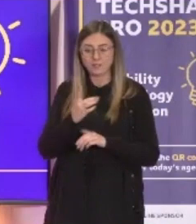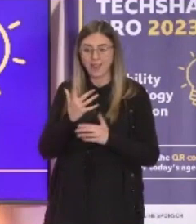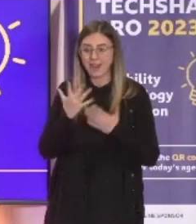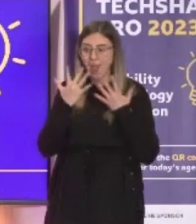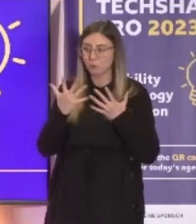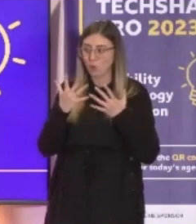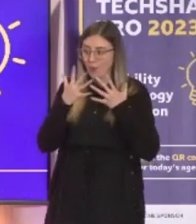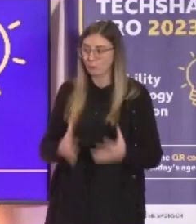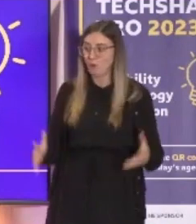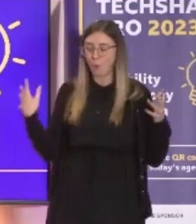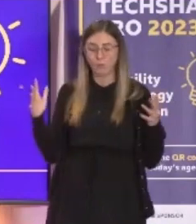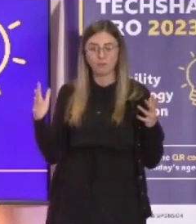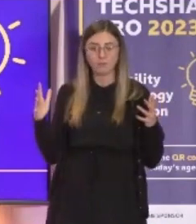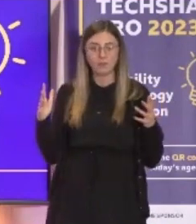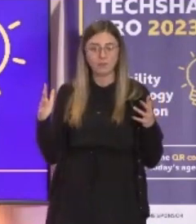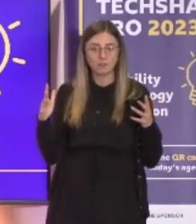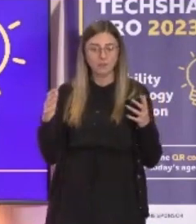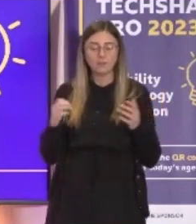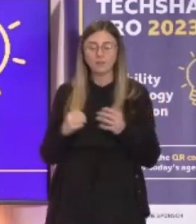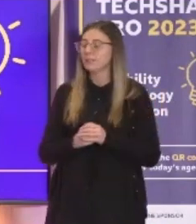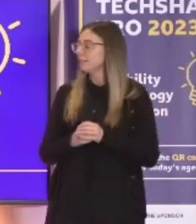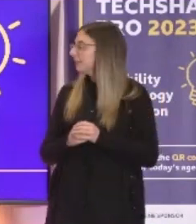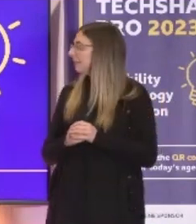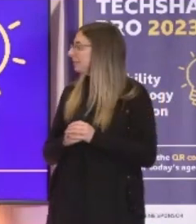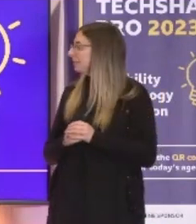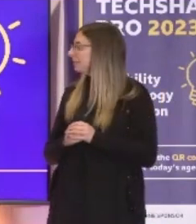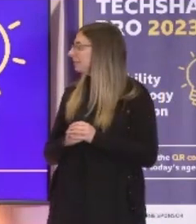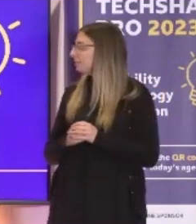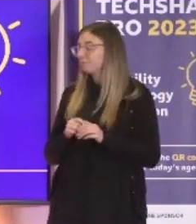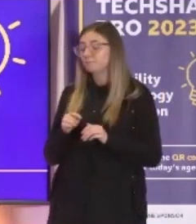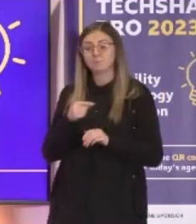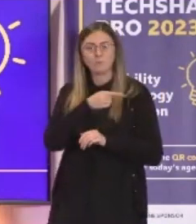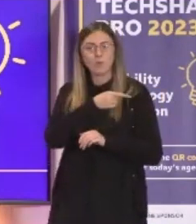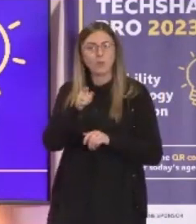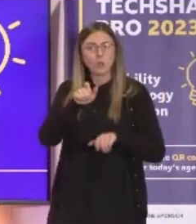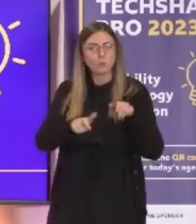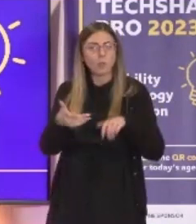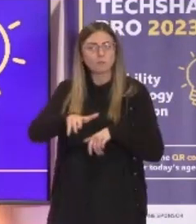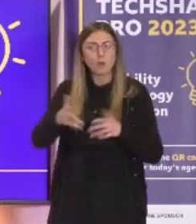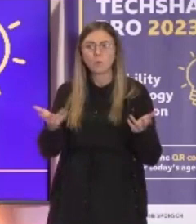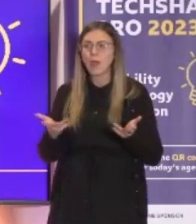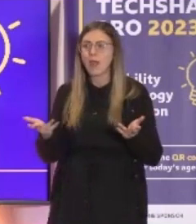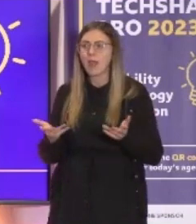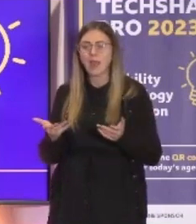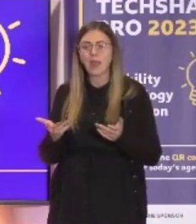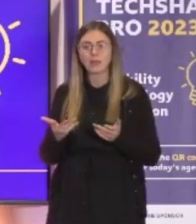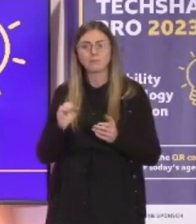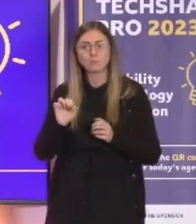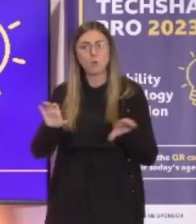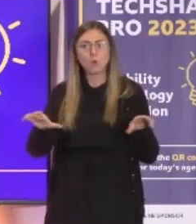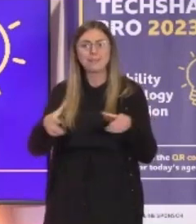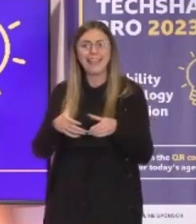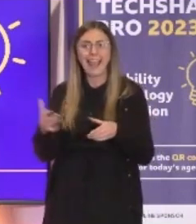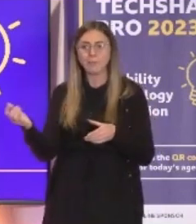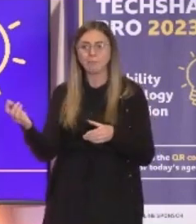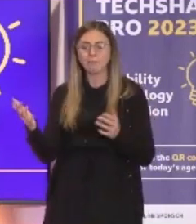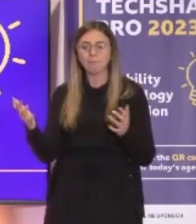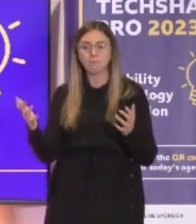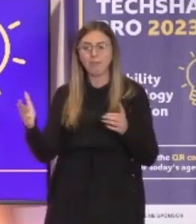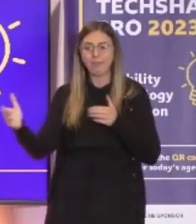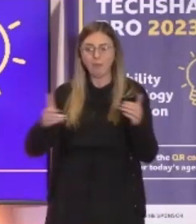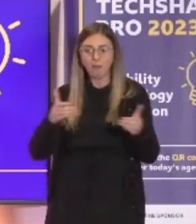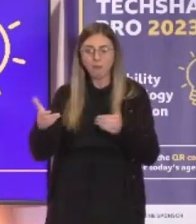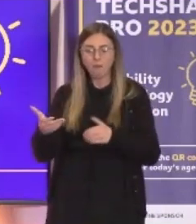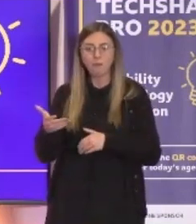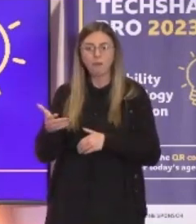it's changing. I mean, I'm just thinking about those people actually. Where do they come from? Where are you drawing your team from in the sense of their experience